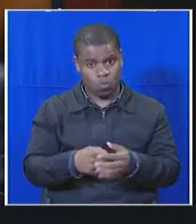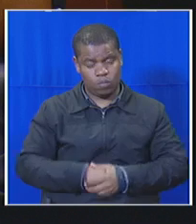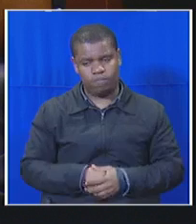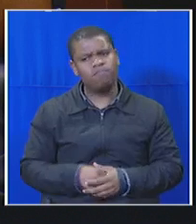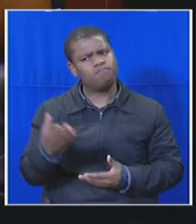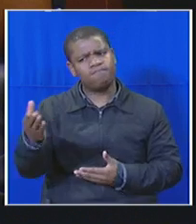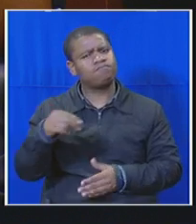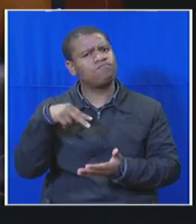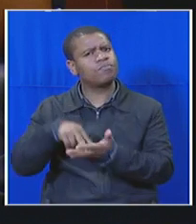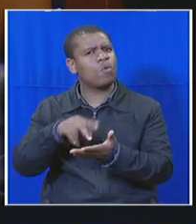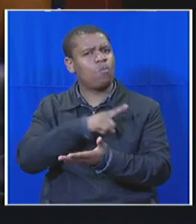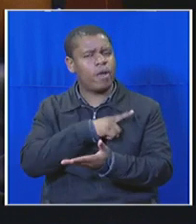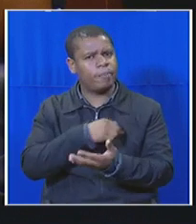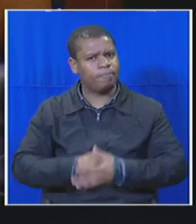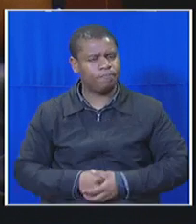on?